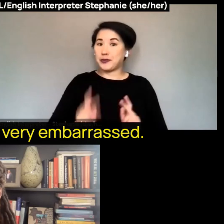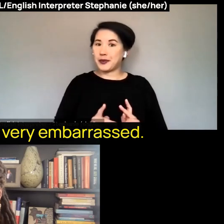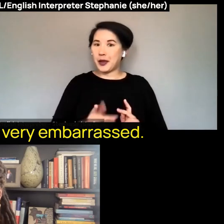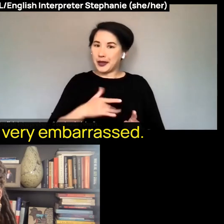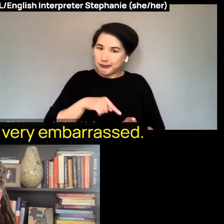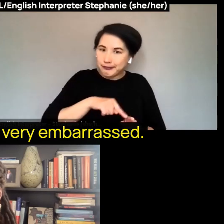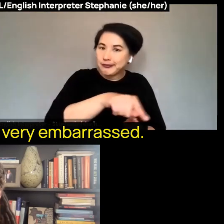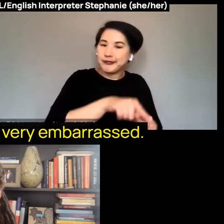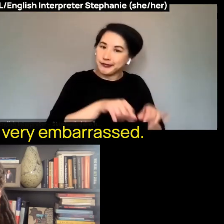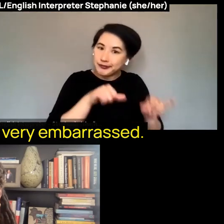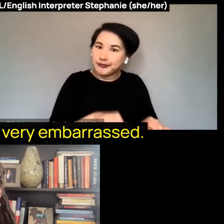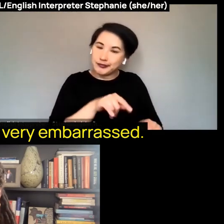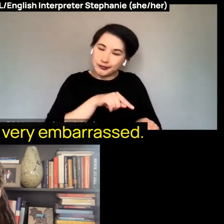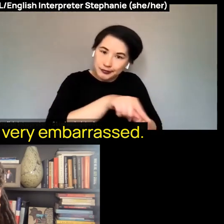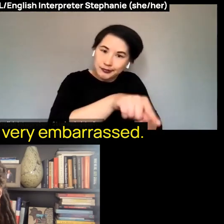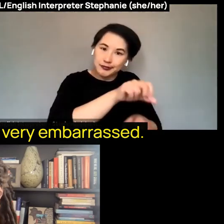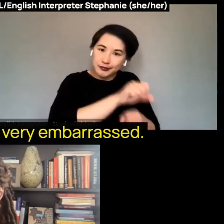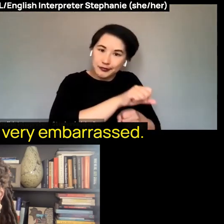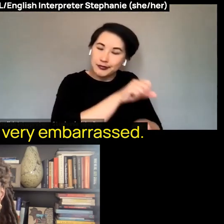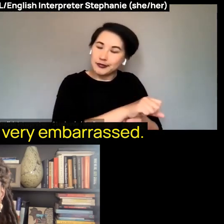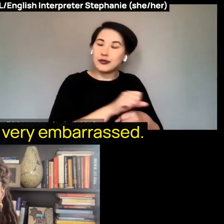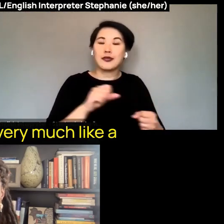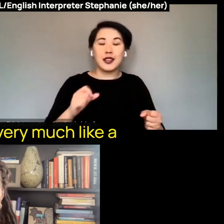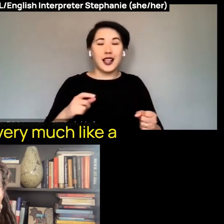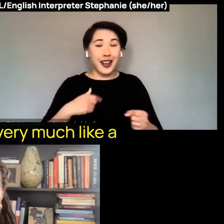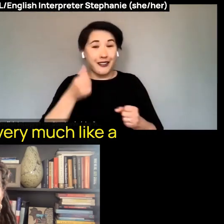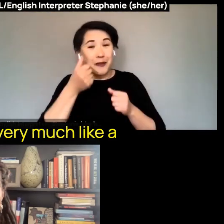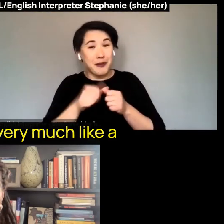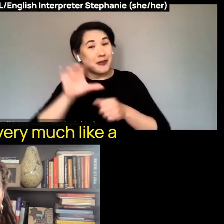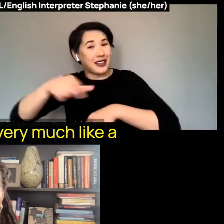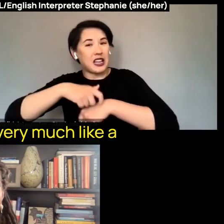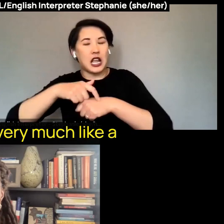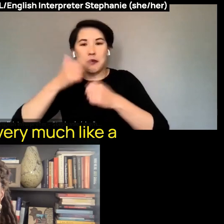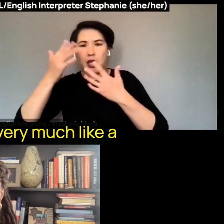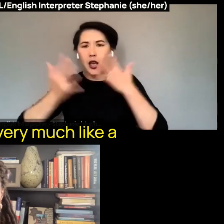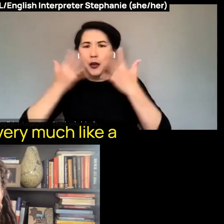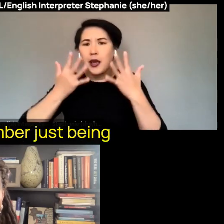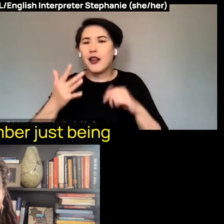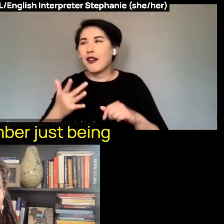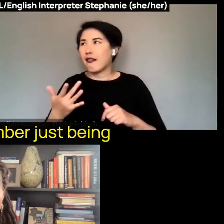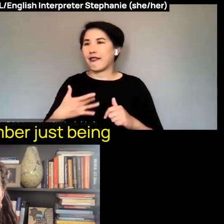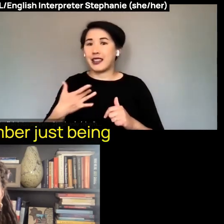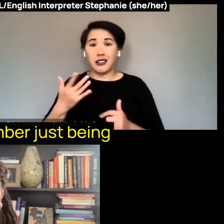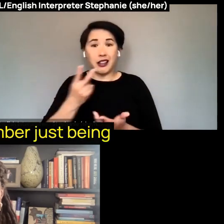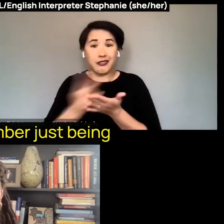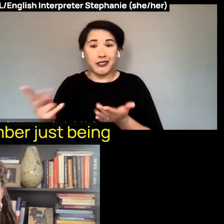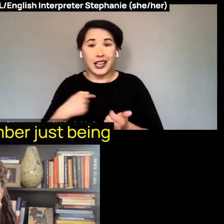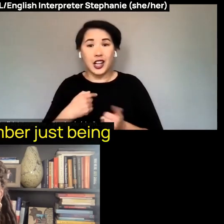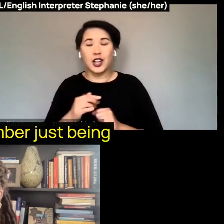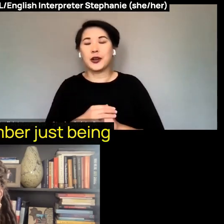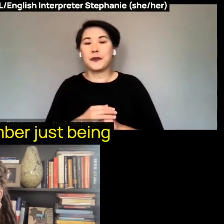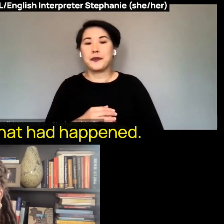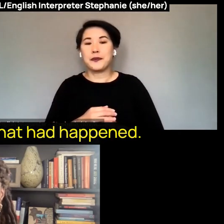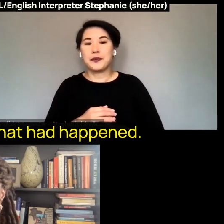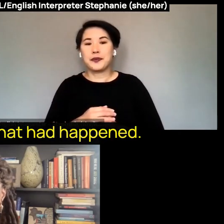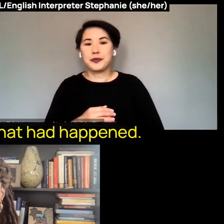I remember feeling very embarrassed. I remember feeling very much like a failure. And I